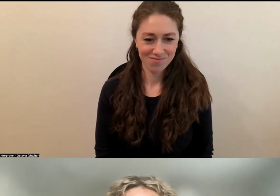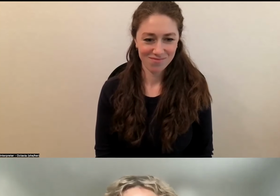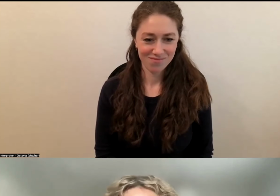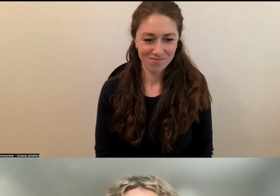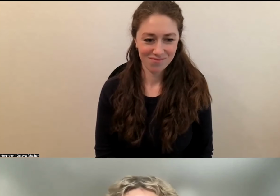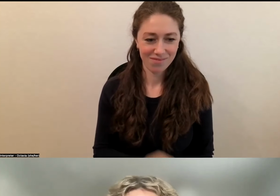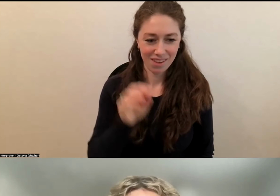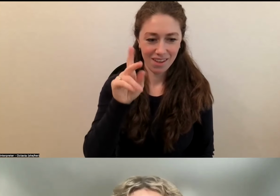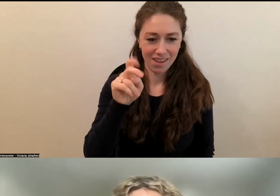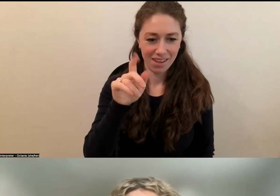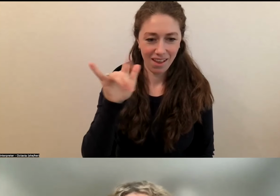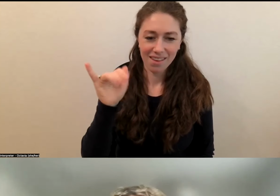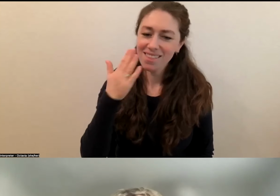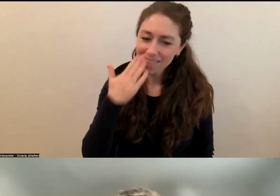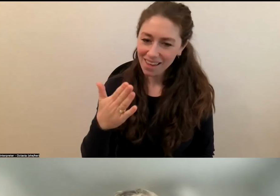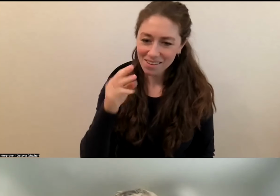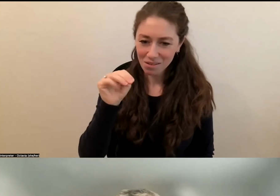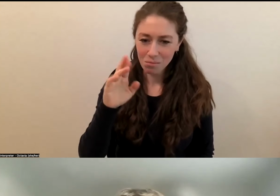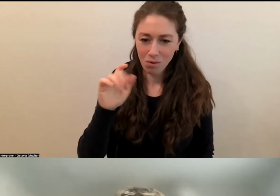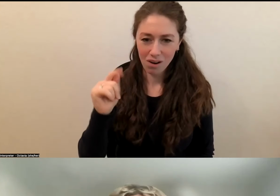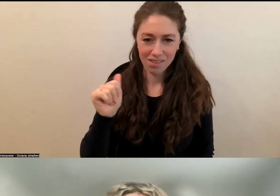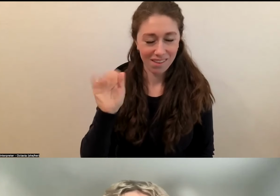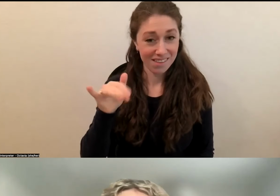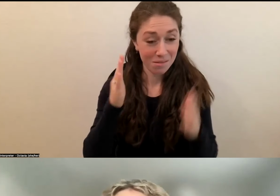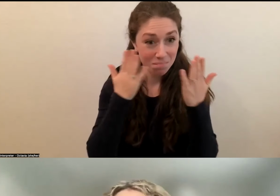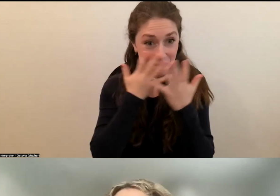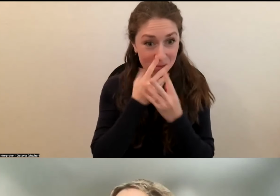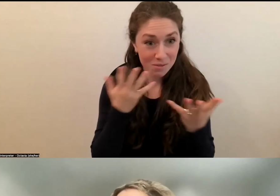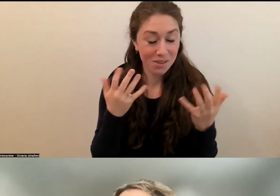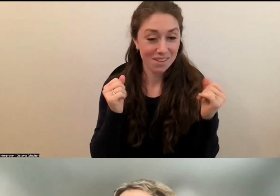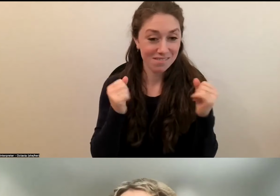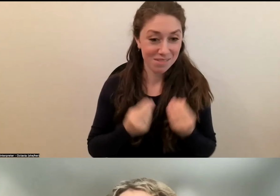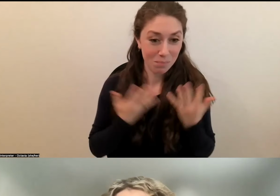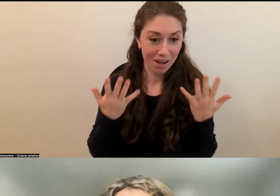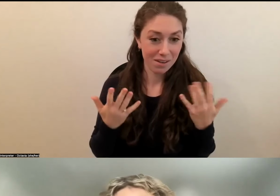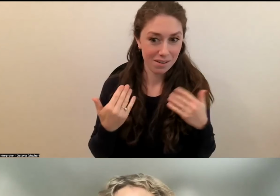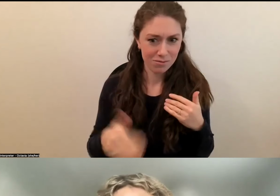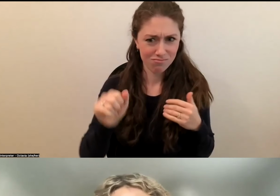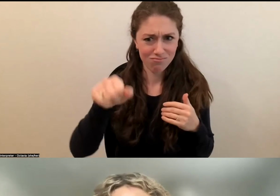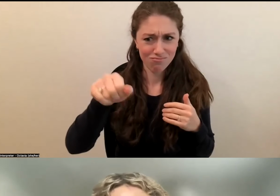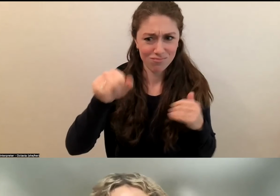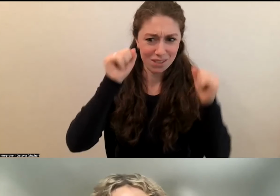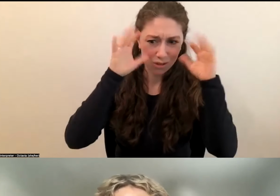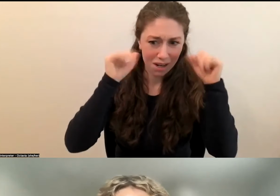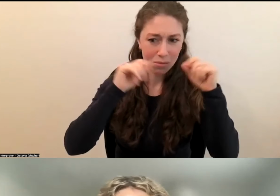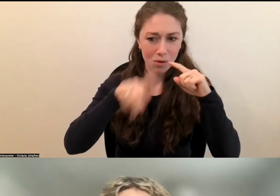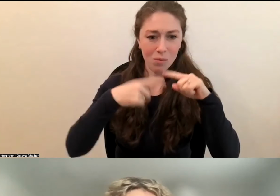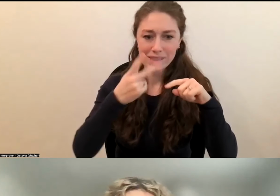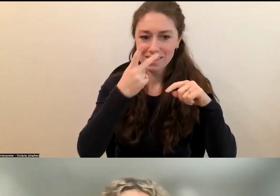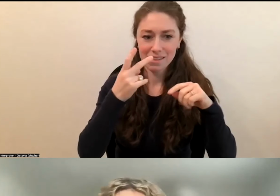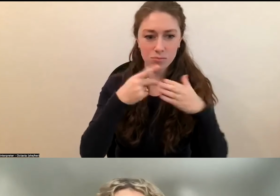Thank you so much, Martha. That's really amazing and inspiring. And it is incredible whenever we see projects like